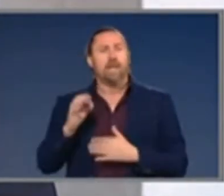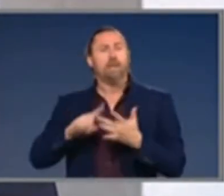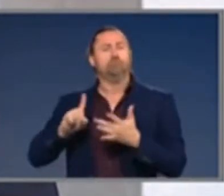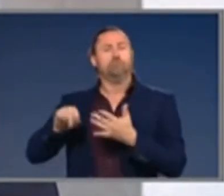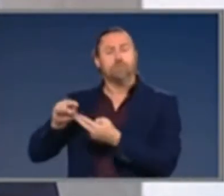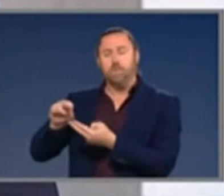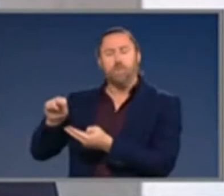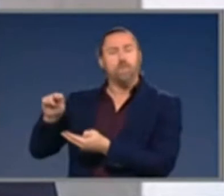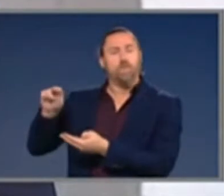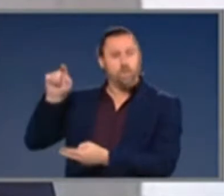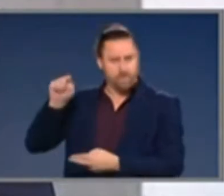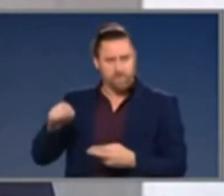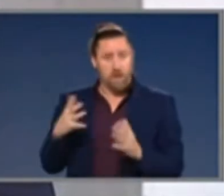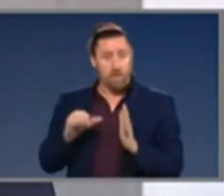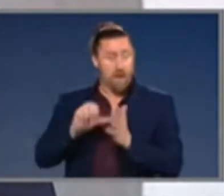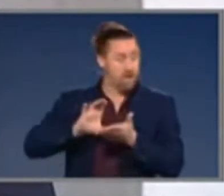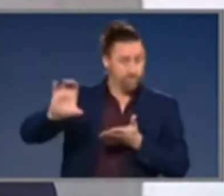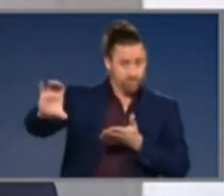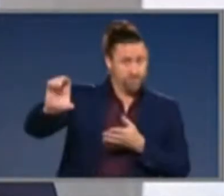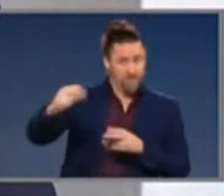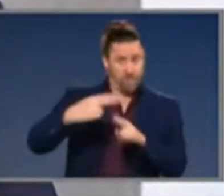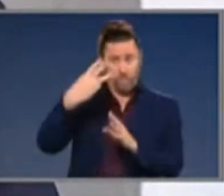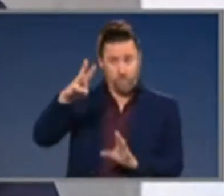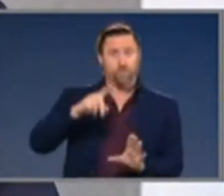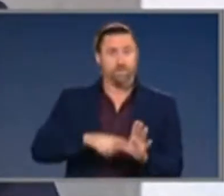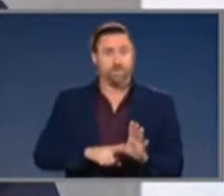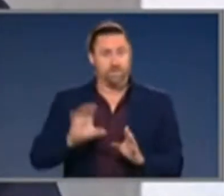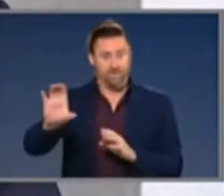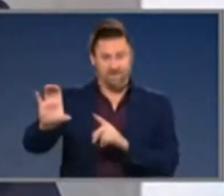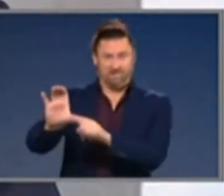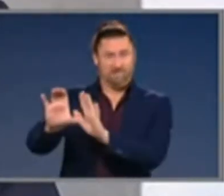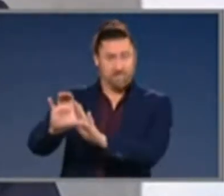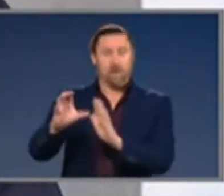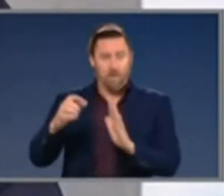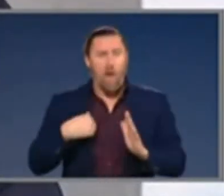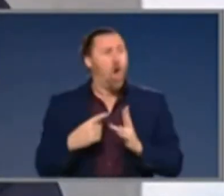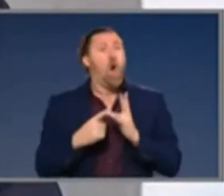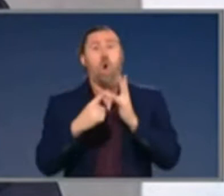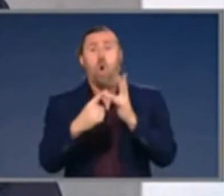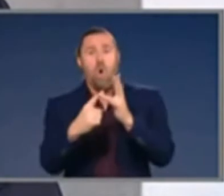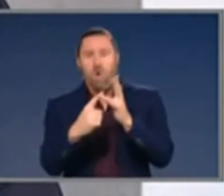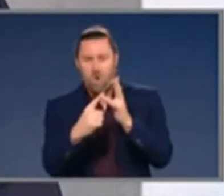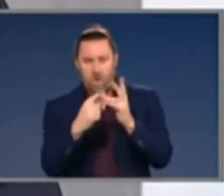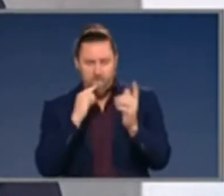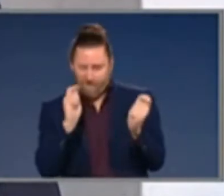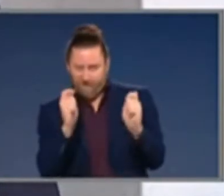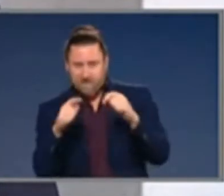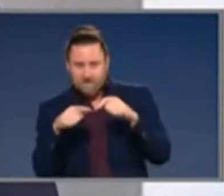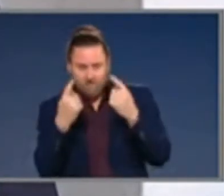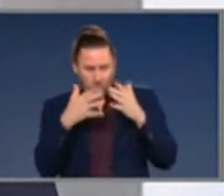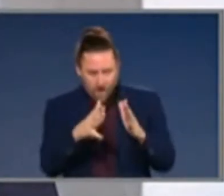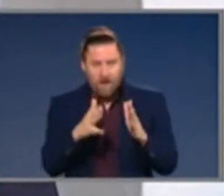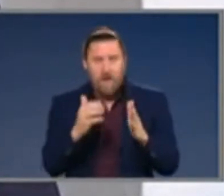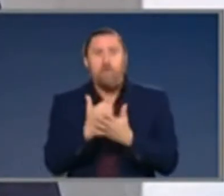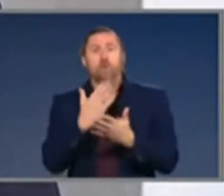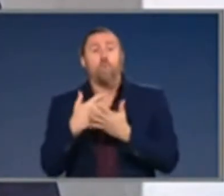means that we are changing the profile of our debt and ensuring that the interest